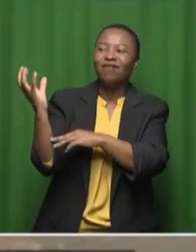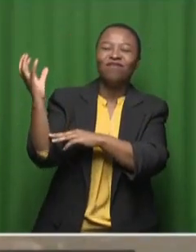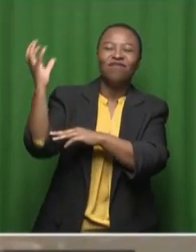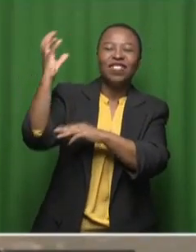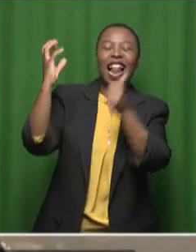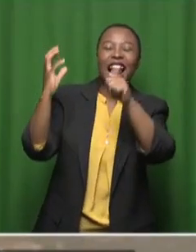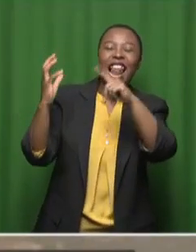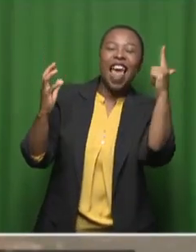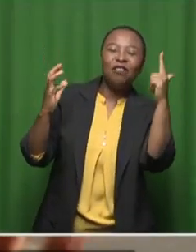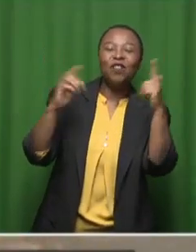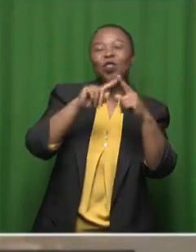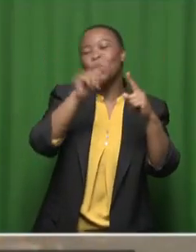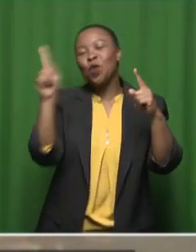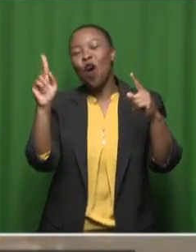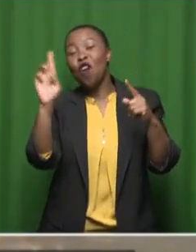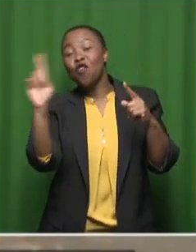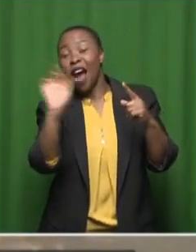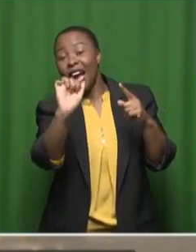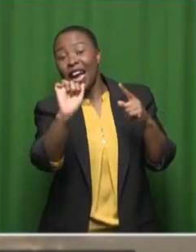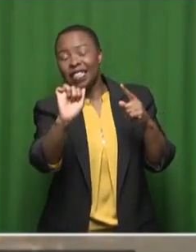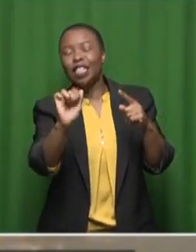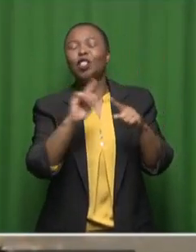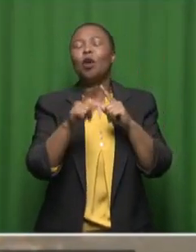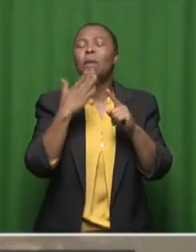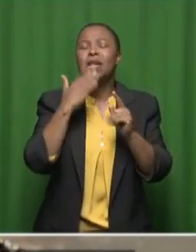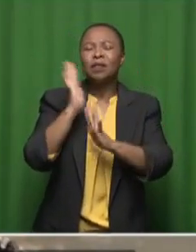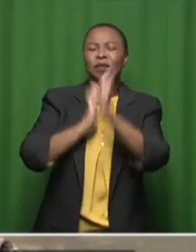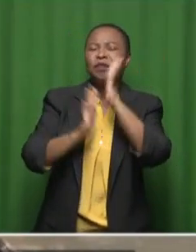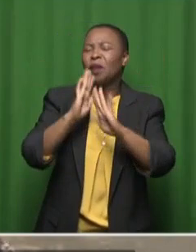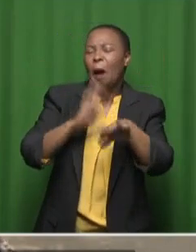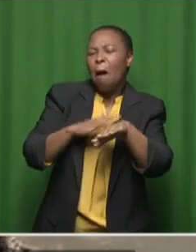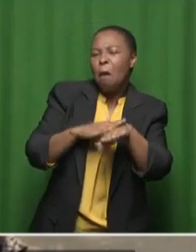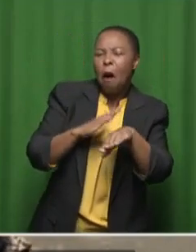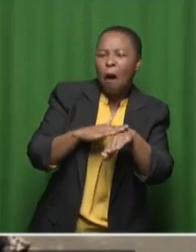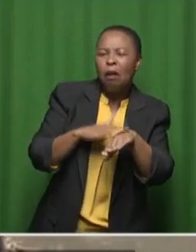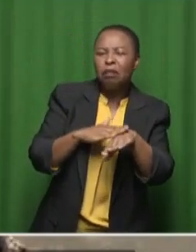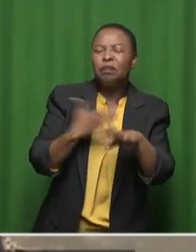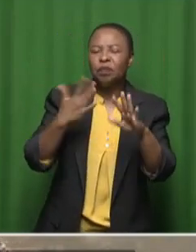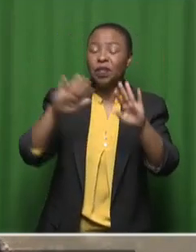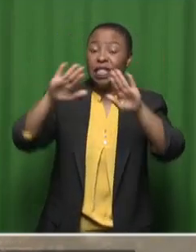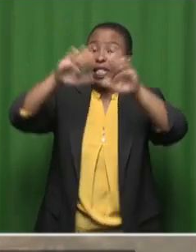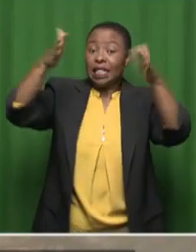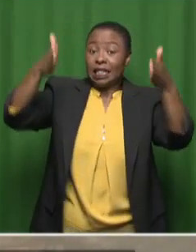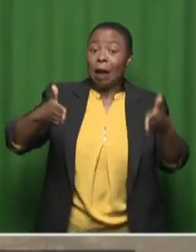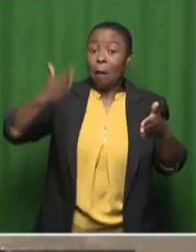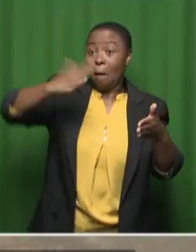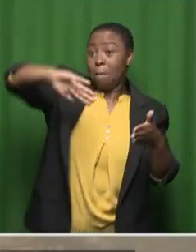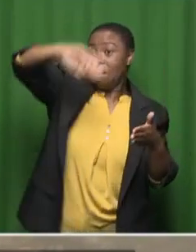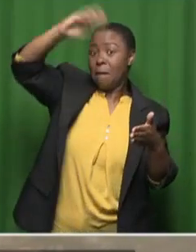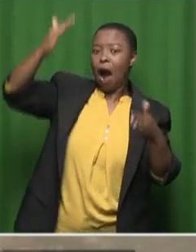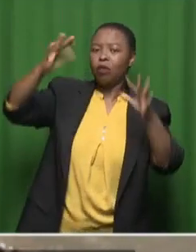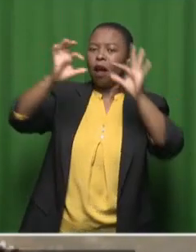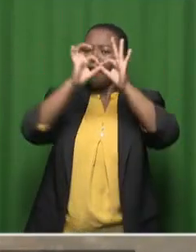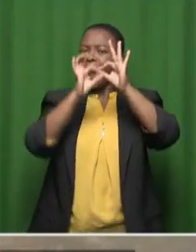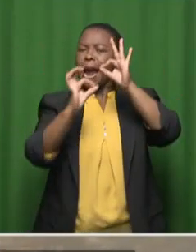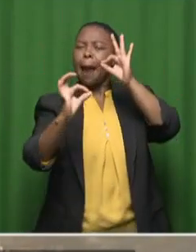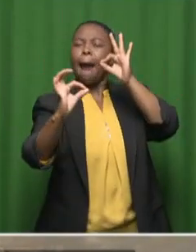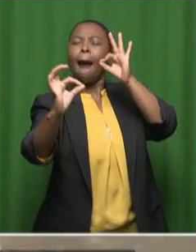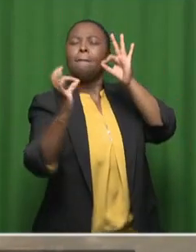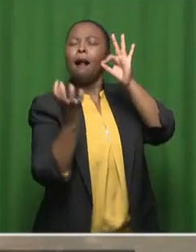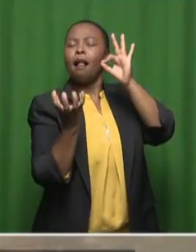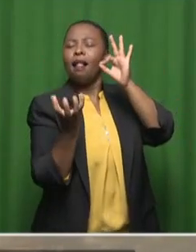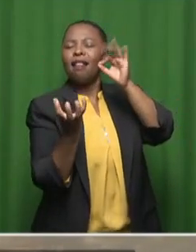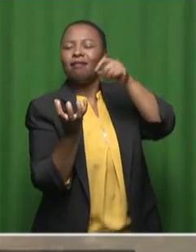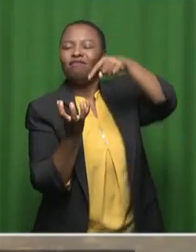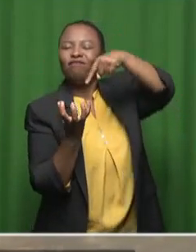and your right. But to chat to us a little bit more about what Table Mountain Aerial Cableway does, which is of course how people